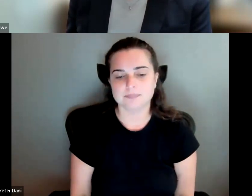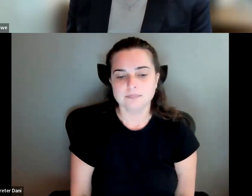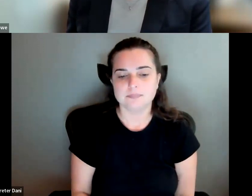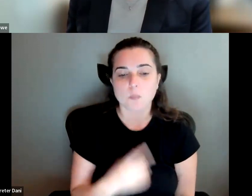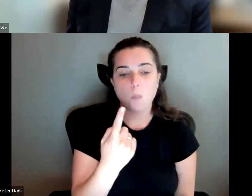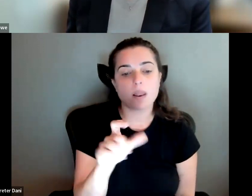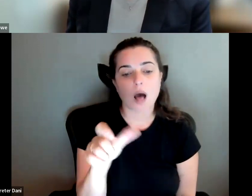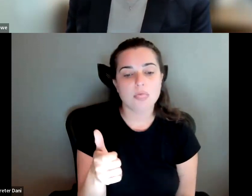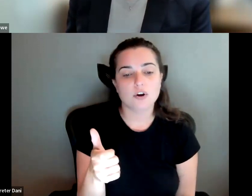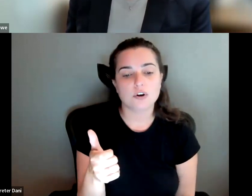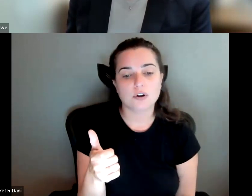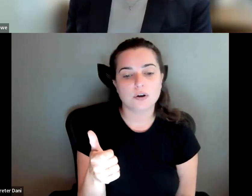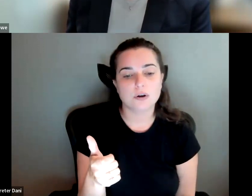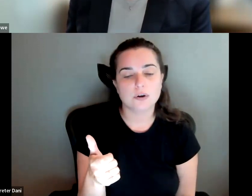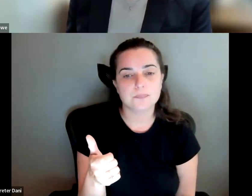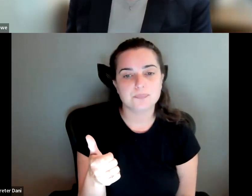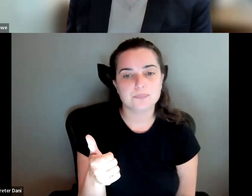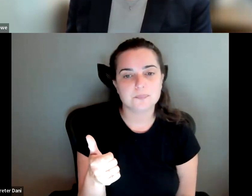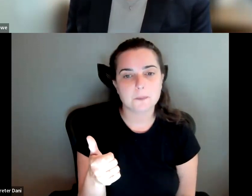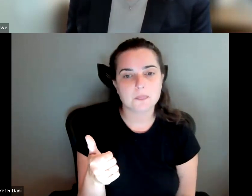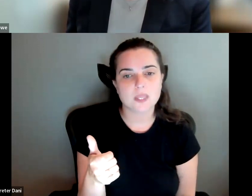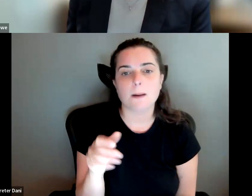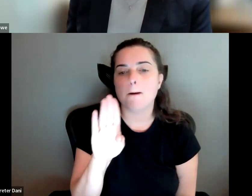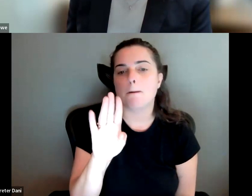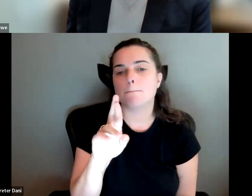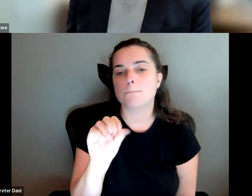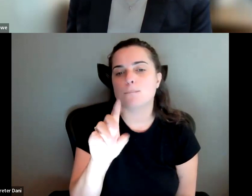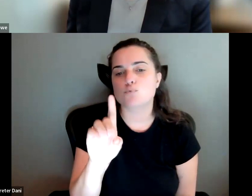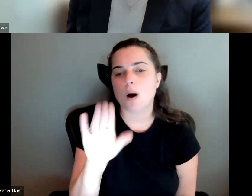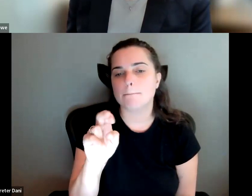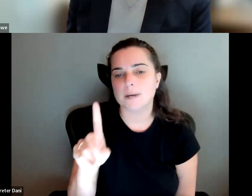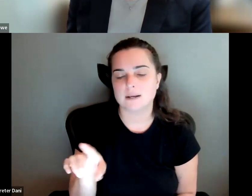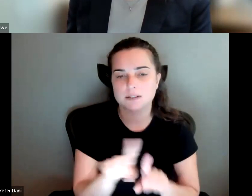is the broadband and the access